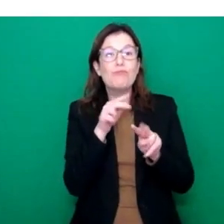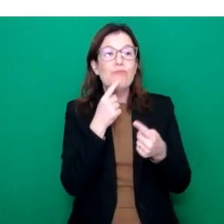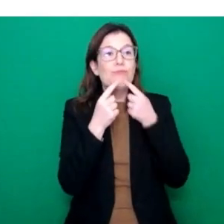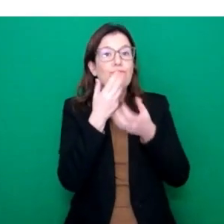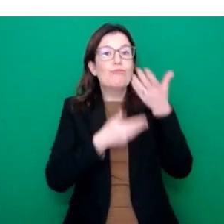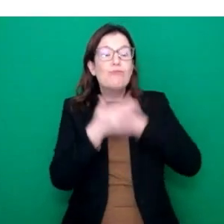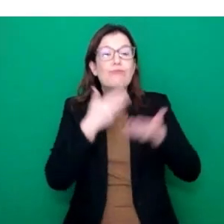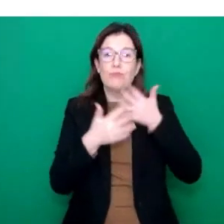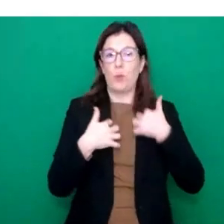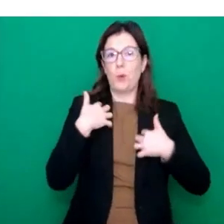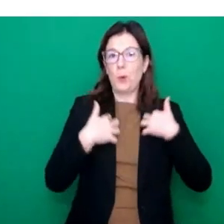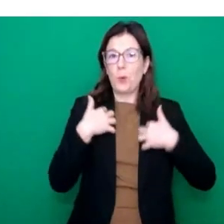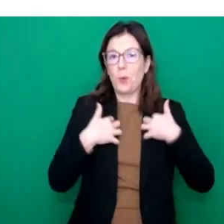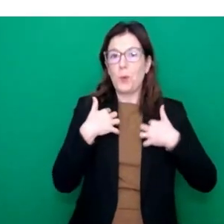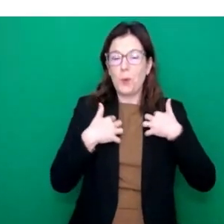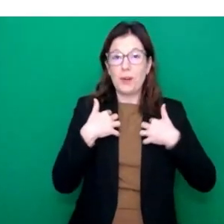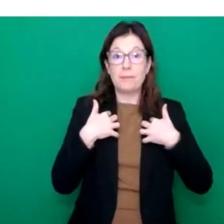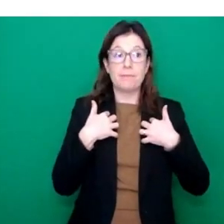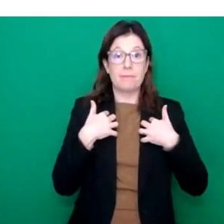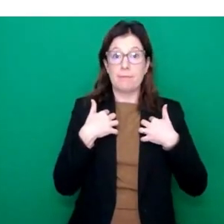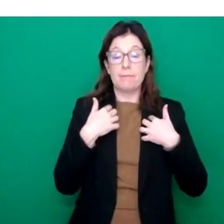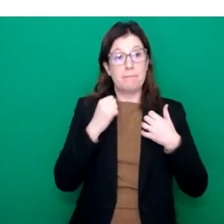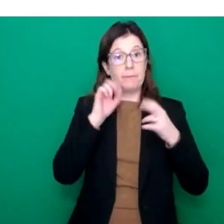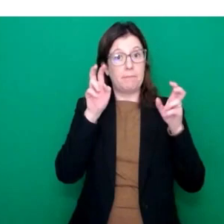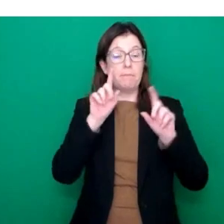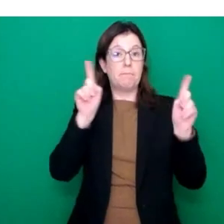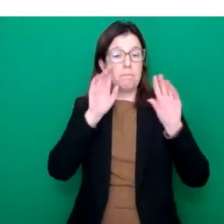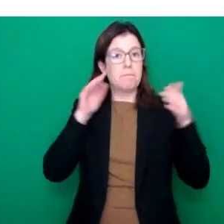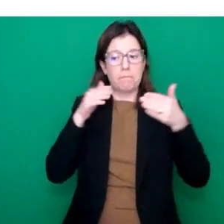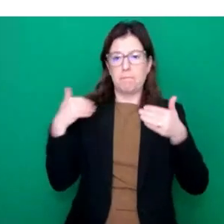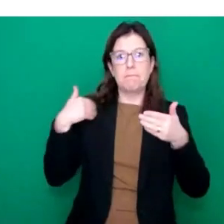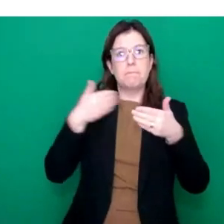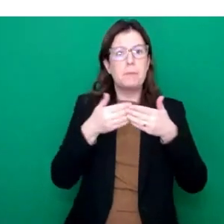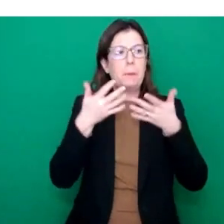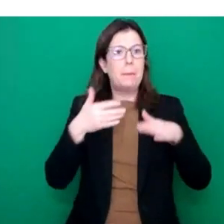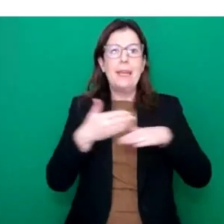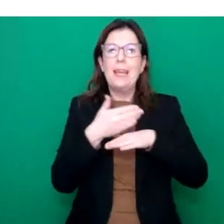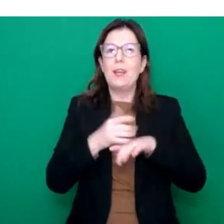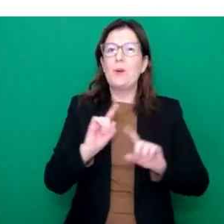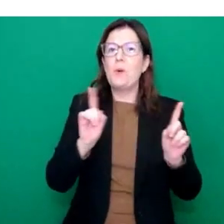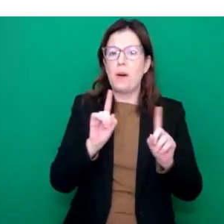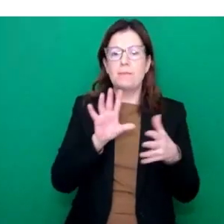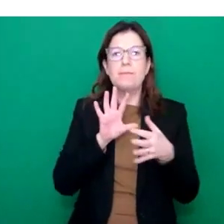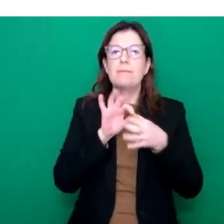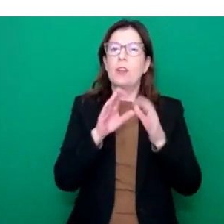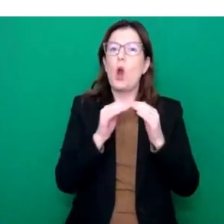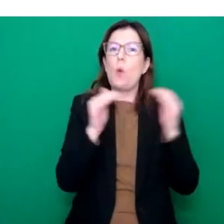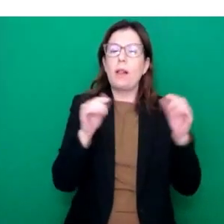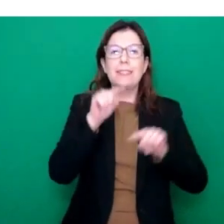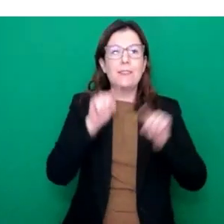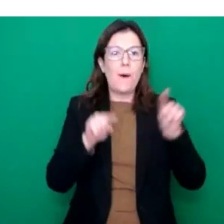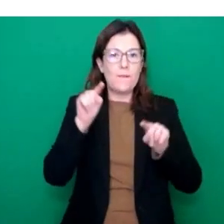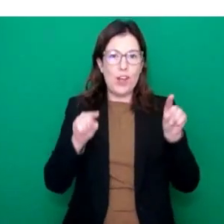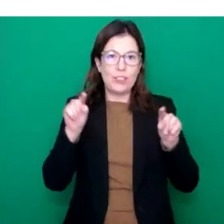workshop where we're looking at the work that's being currently done and ideas moving forward in relation to equality, diversity